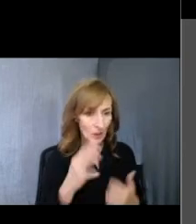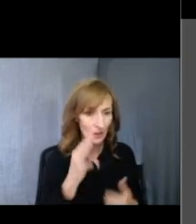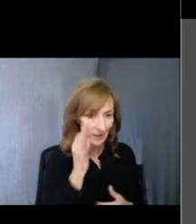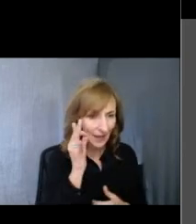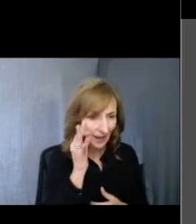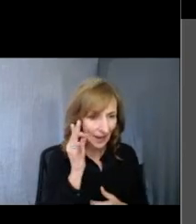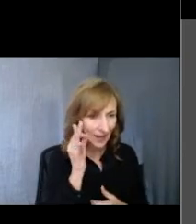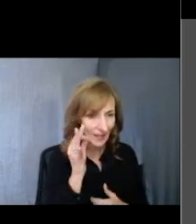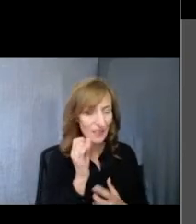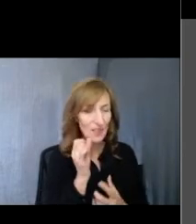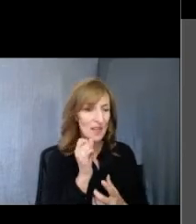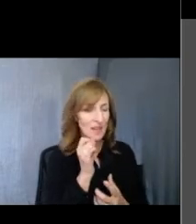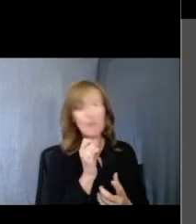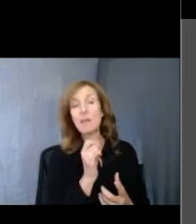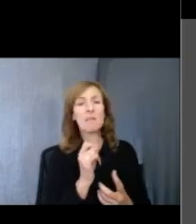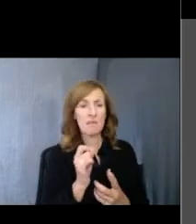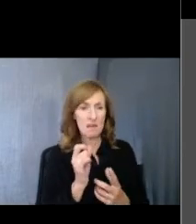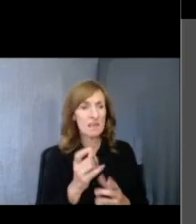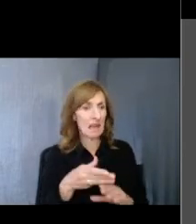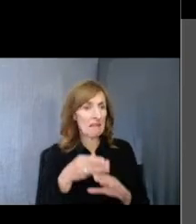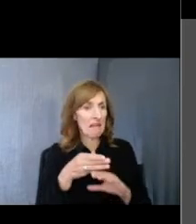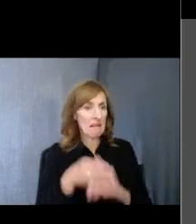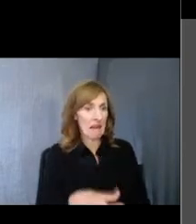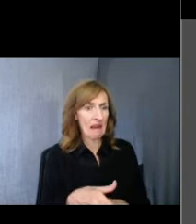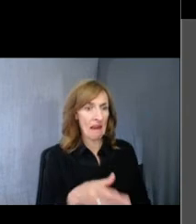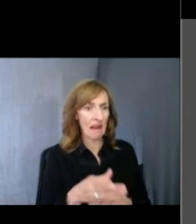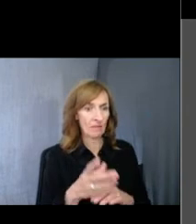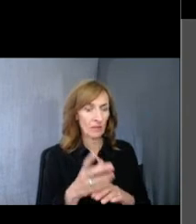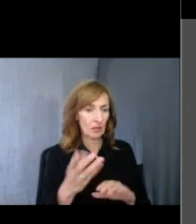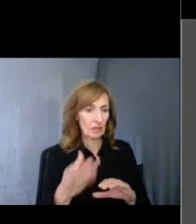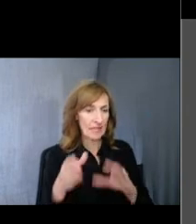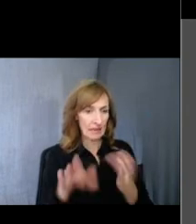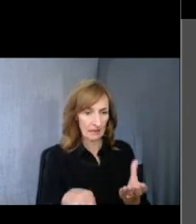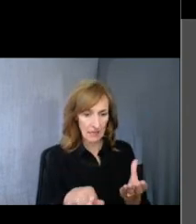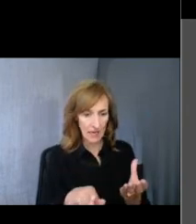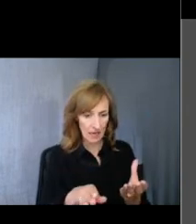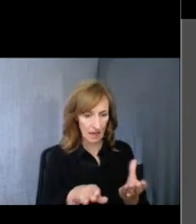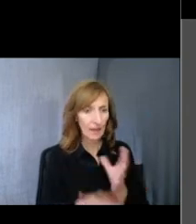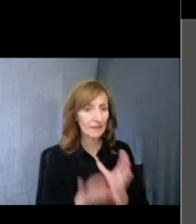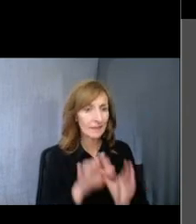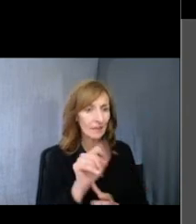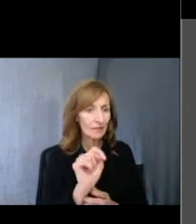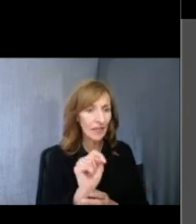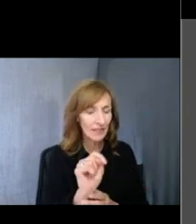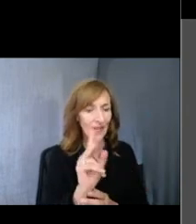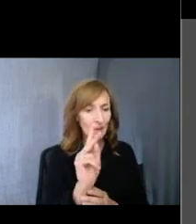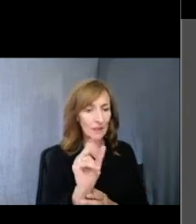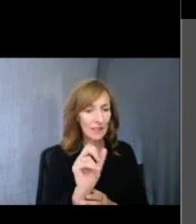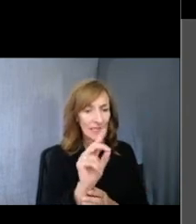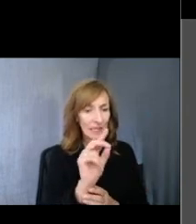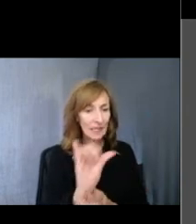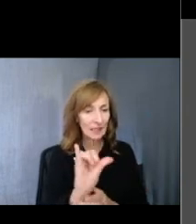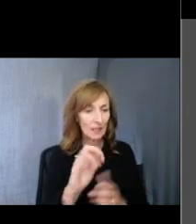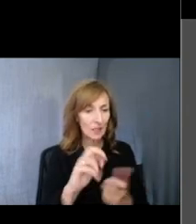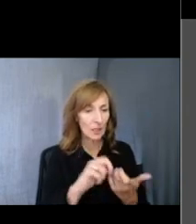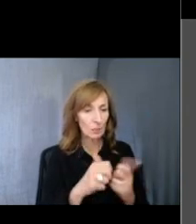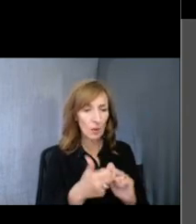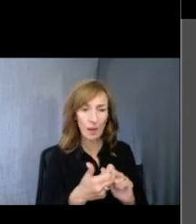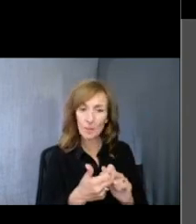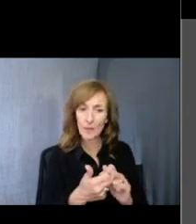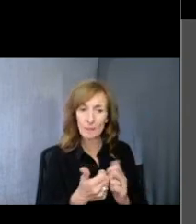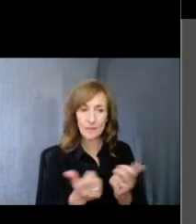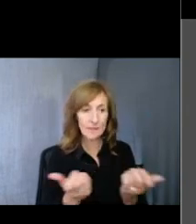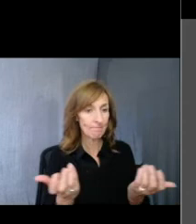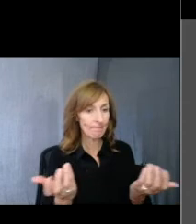a post-mortem on. If they're older, they often have some kidney problems. So it seems to be something about being a cat. We know